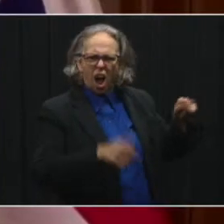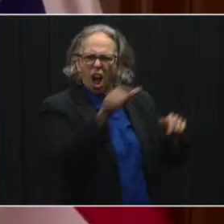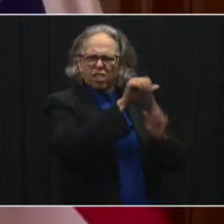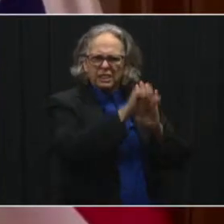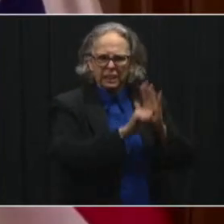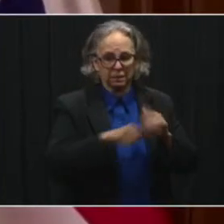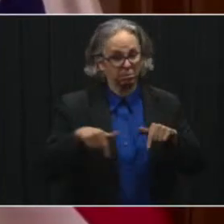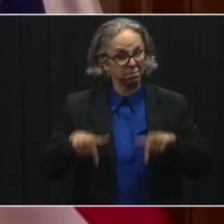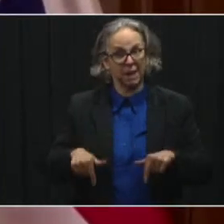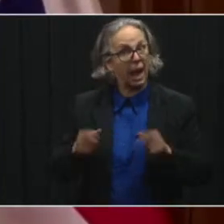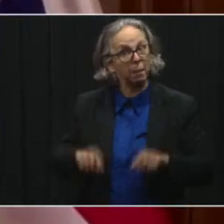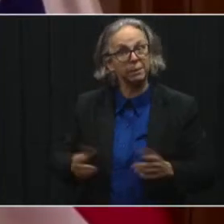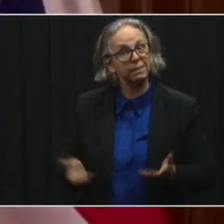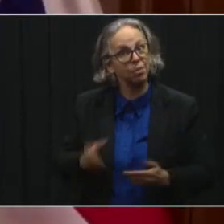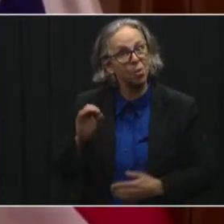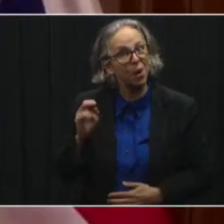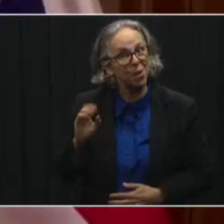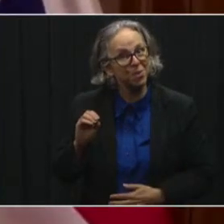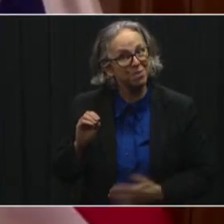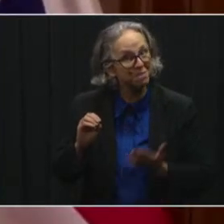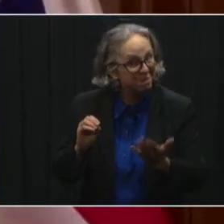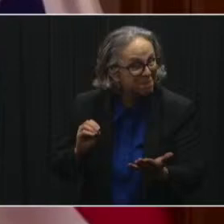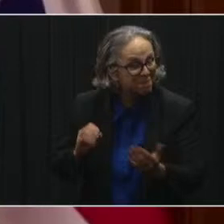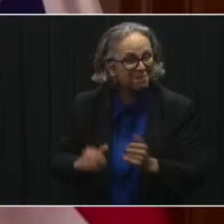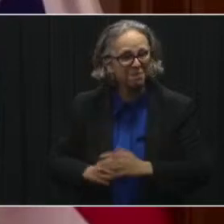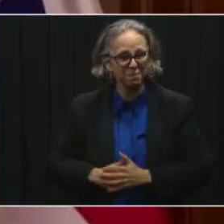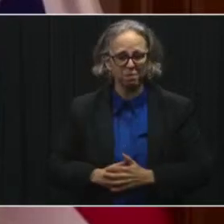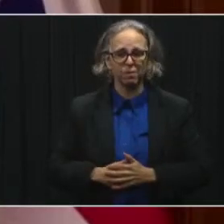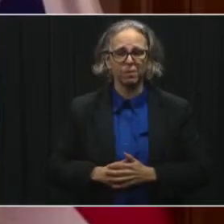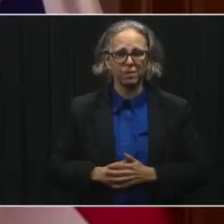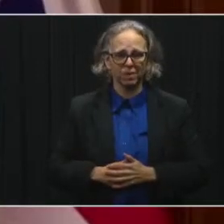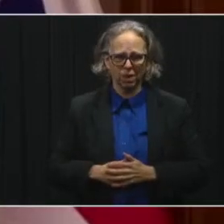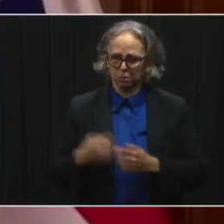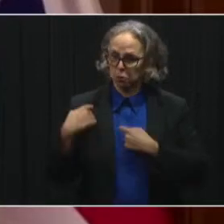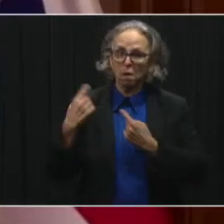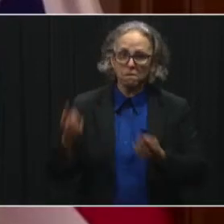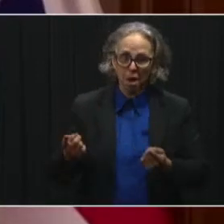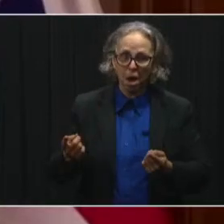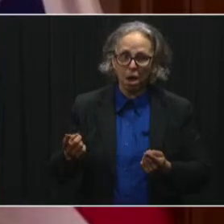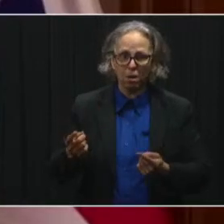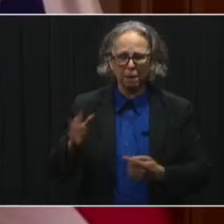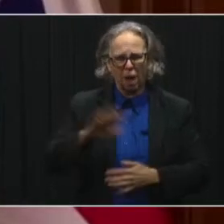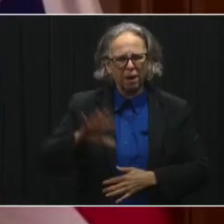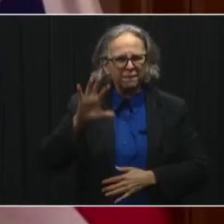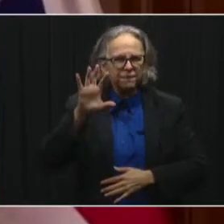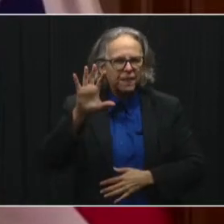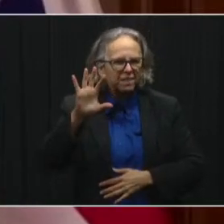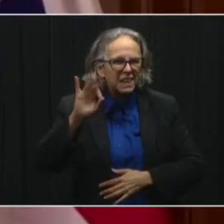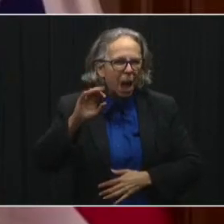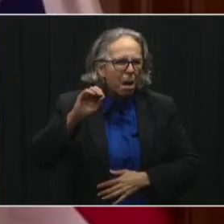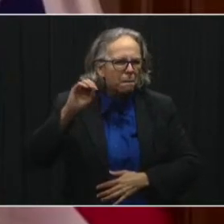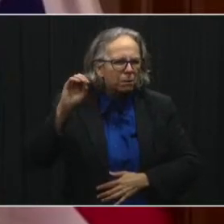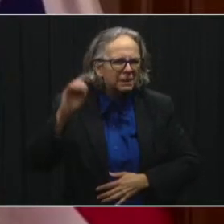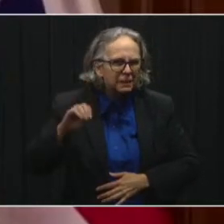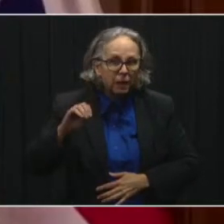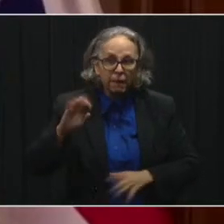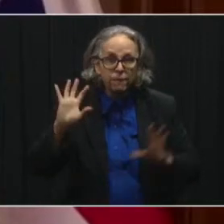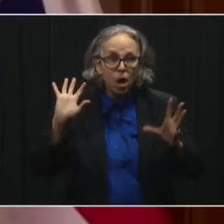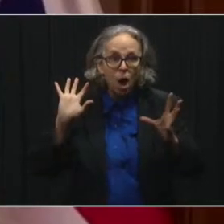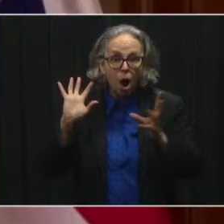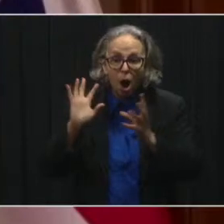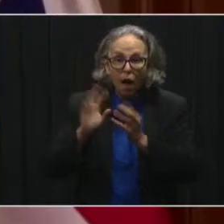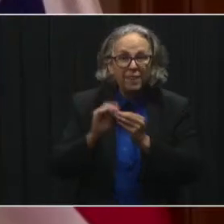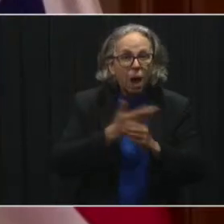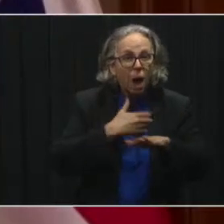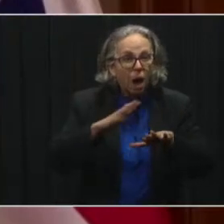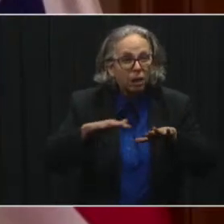said, 59%, as far as we can tell, 59% as of today of our school children who go to public schools are